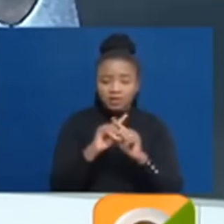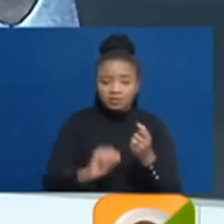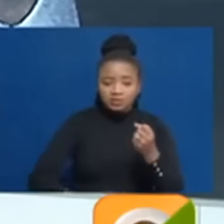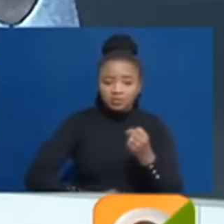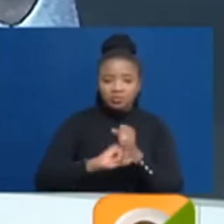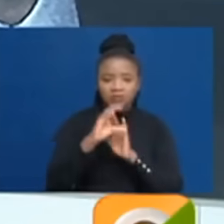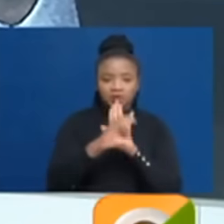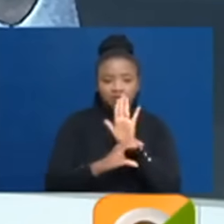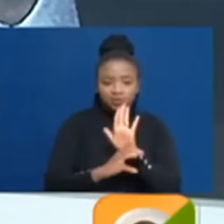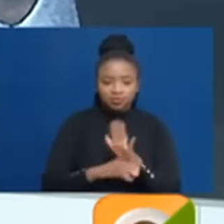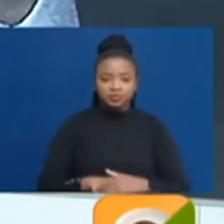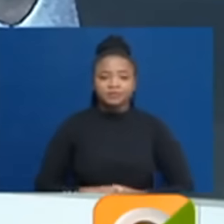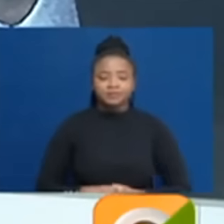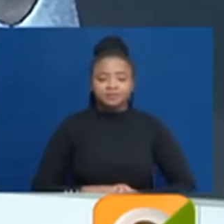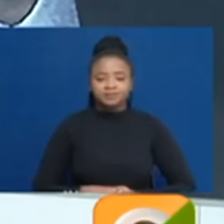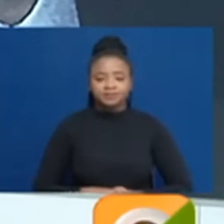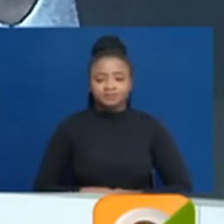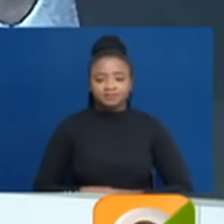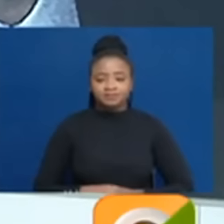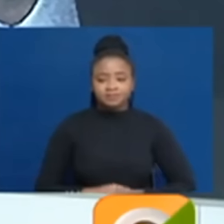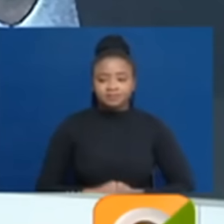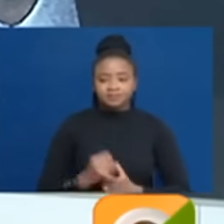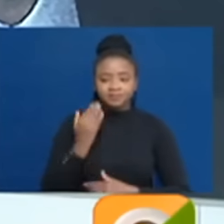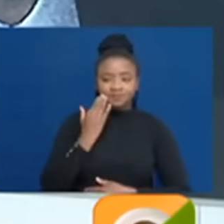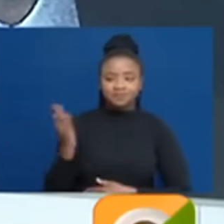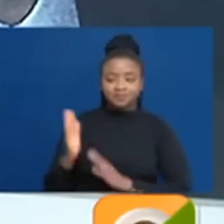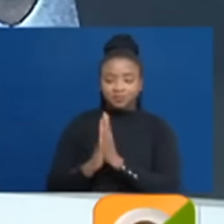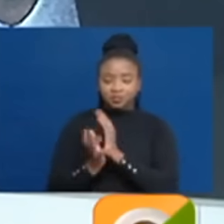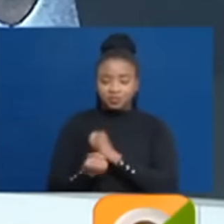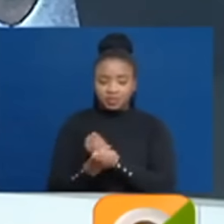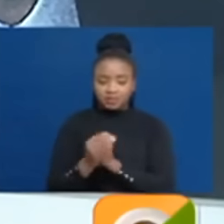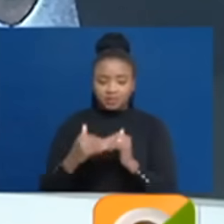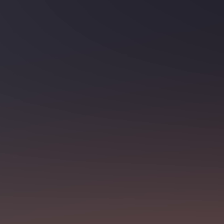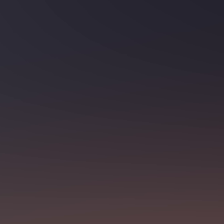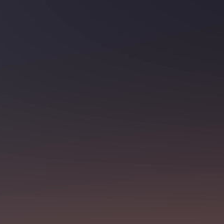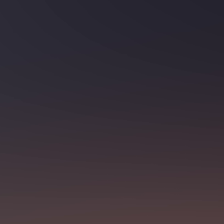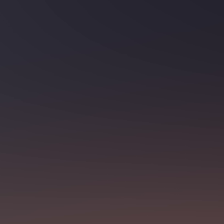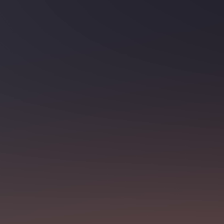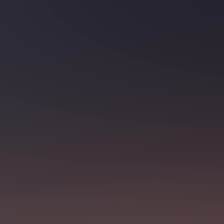rule of law. We begin our broadcast with our very own Jemtai Goin.